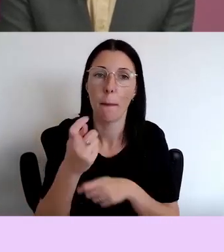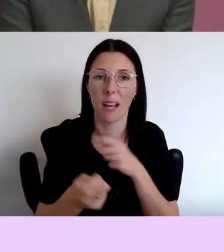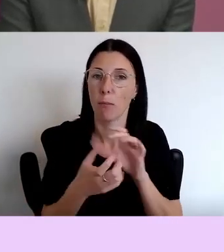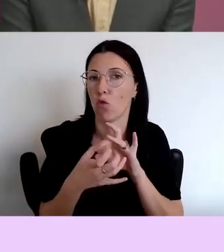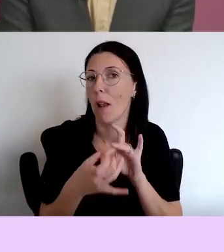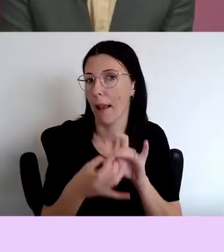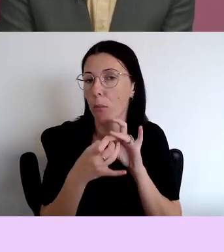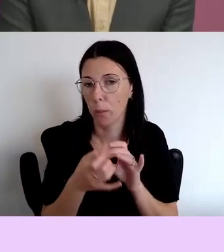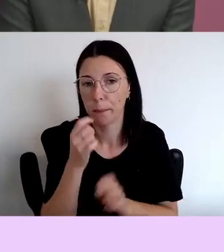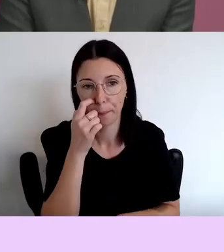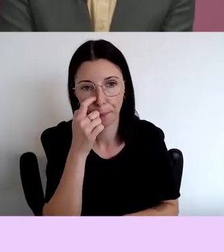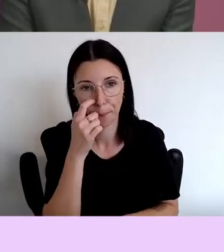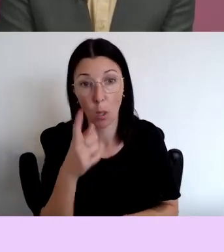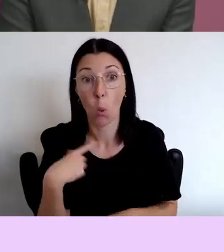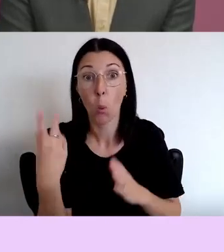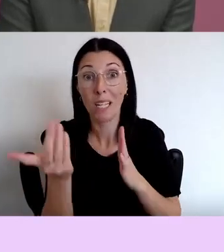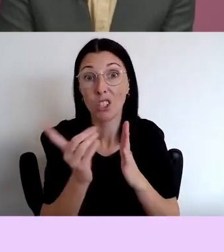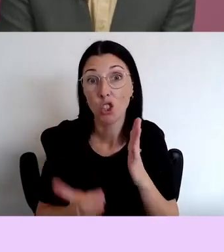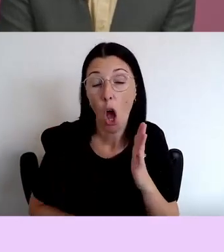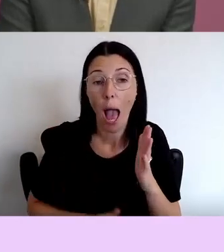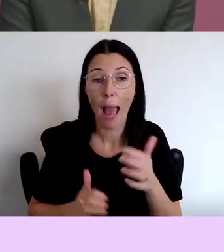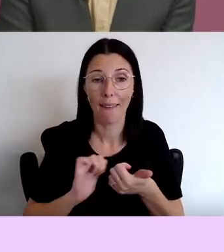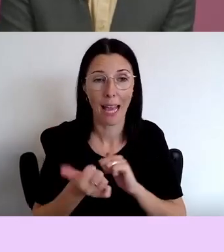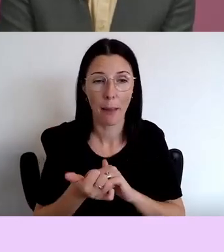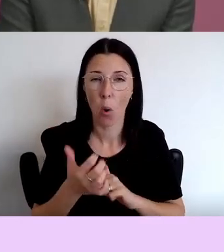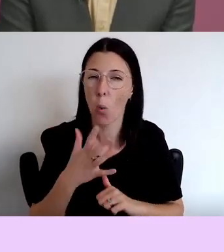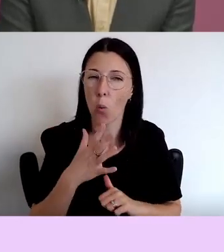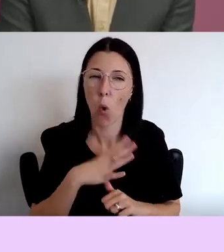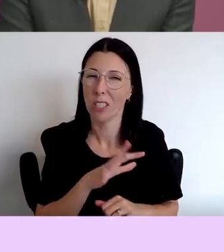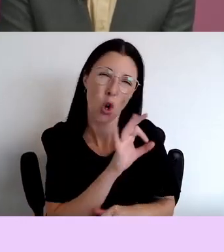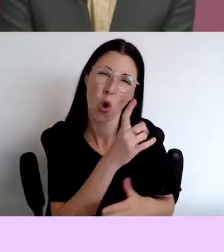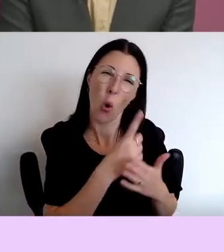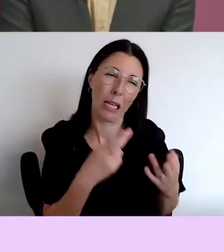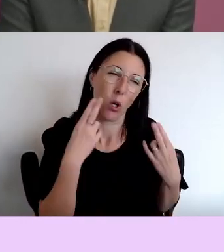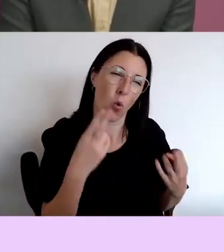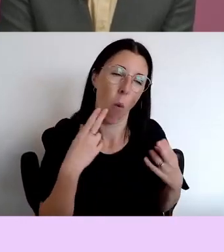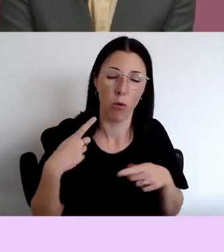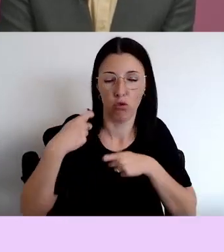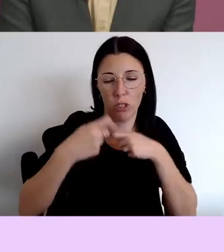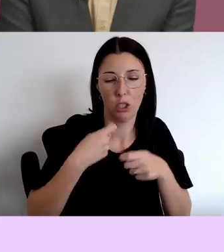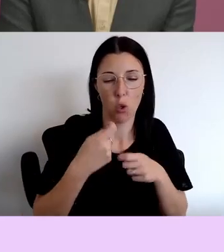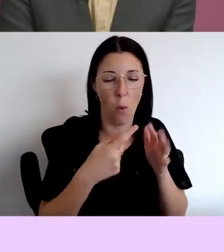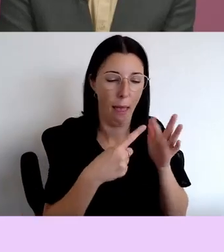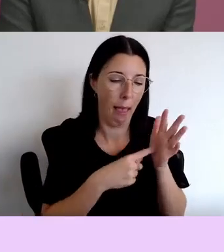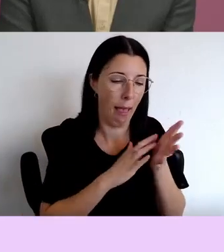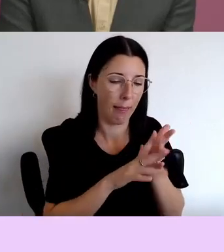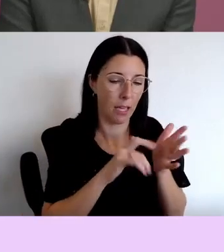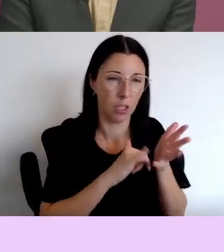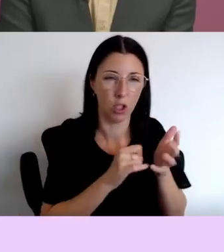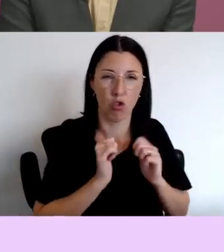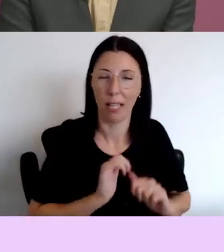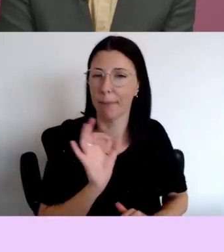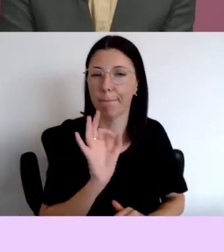In designing our game, we wanted to go beyond traditional ethics training. We drew inspiration from Professor